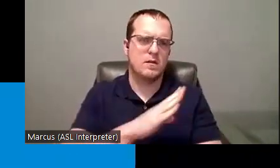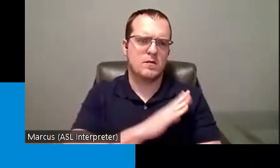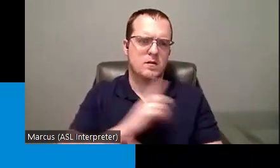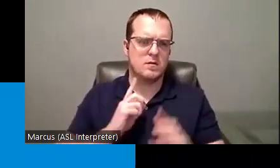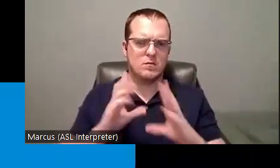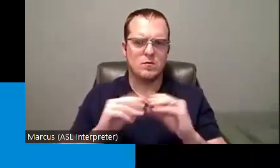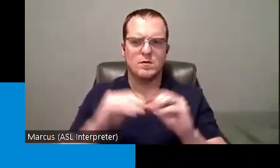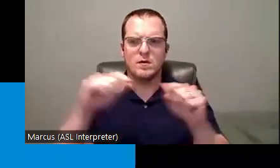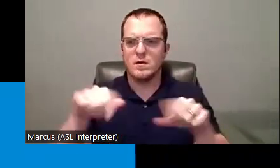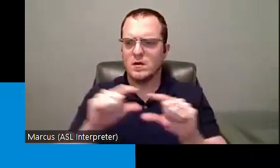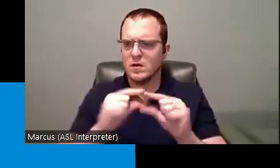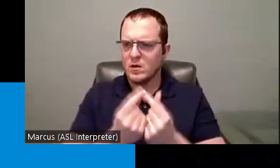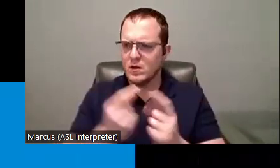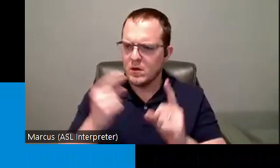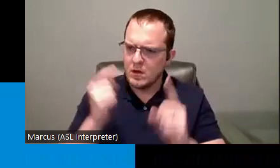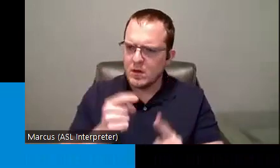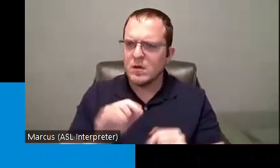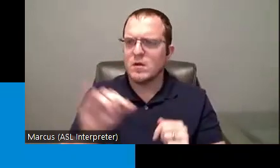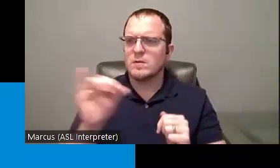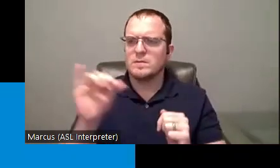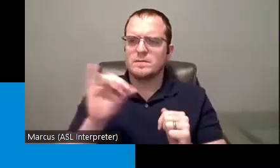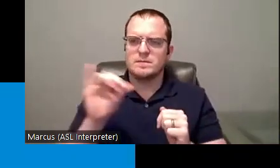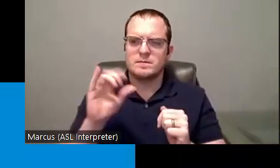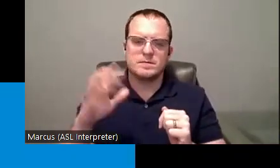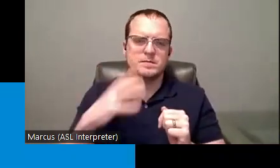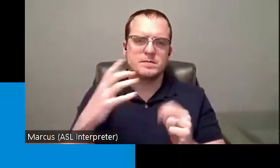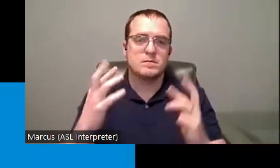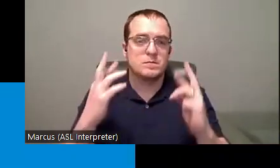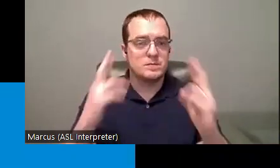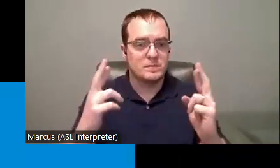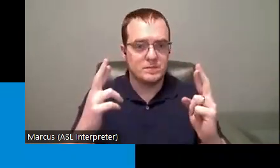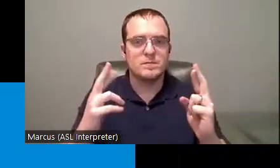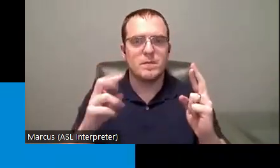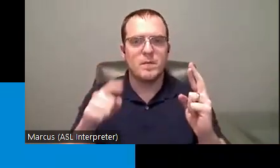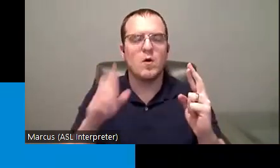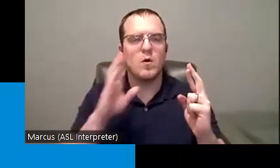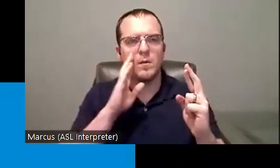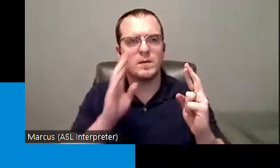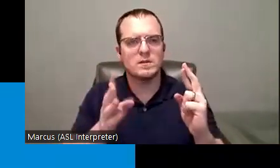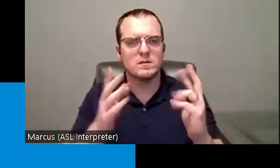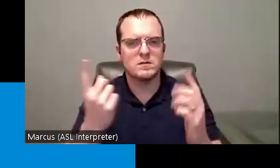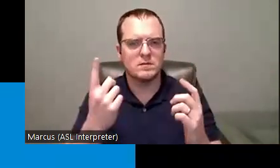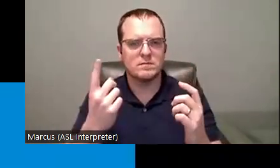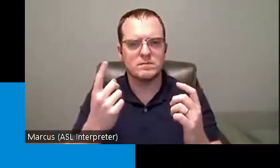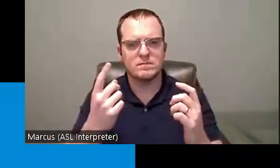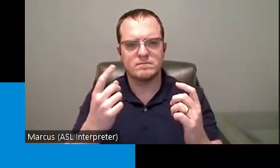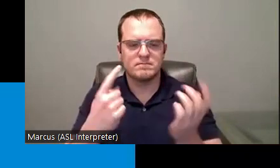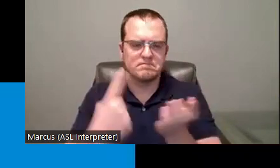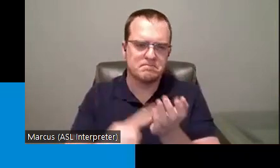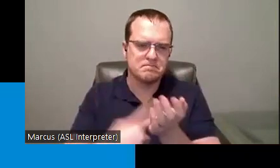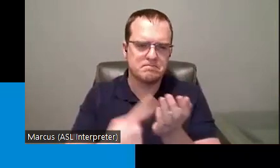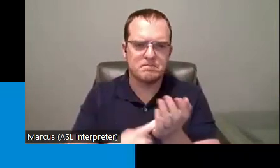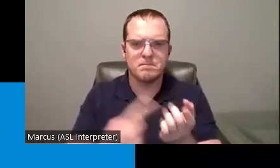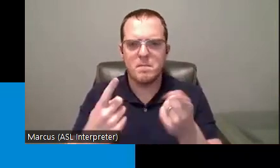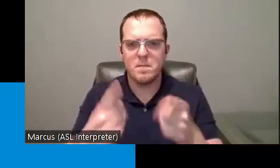group, and also hope that there will be some constructive dialogue. If